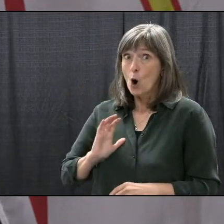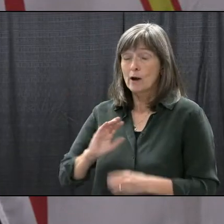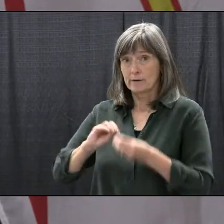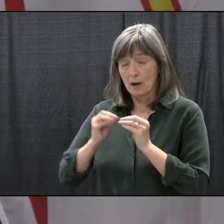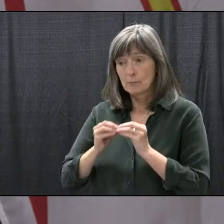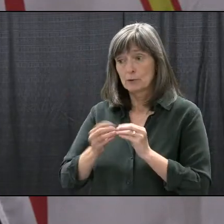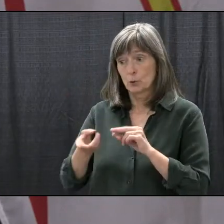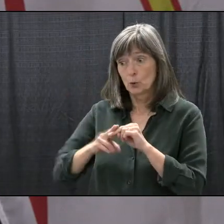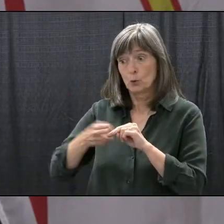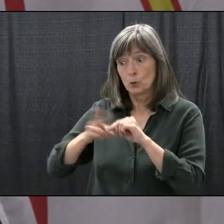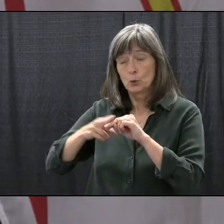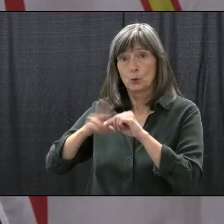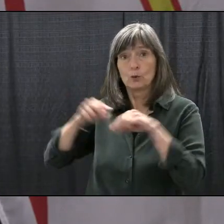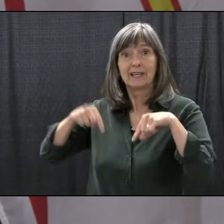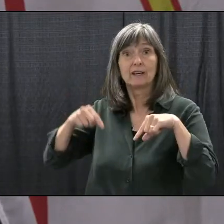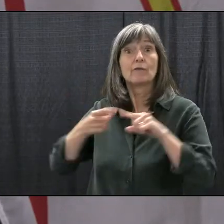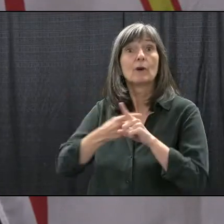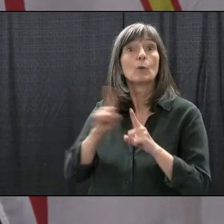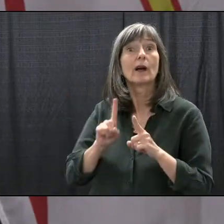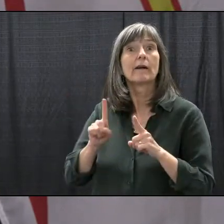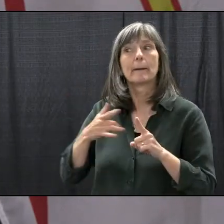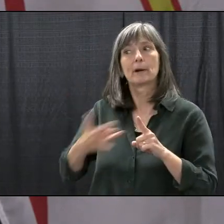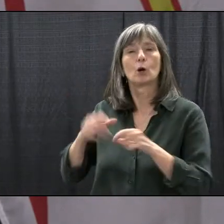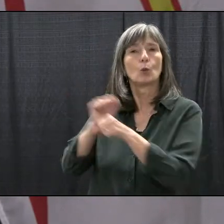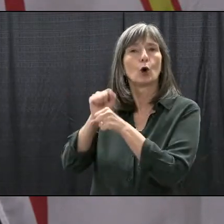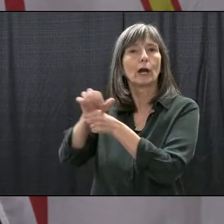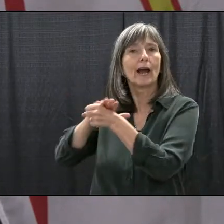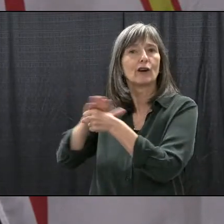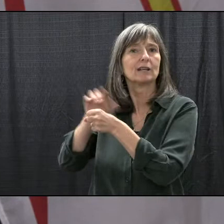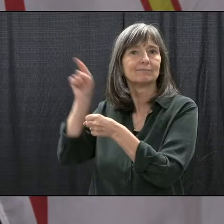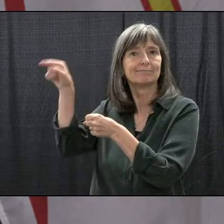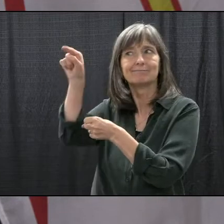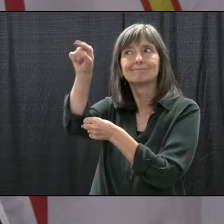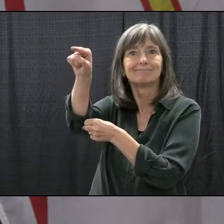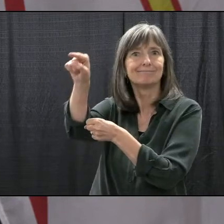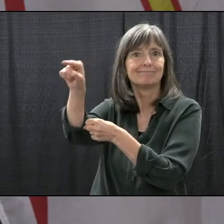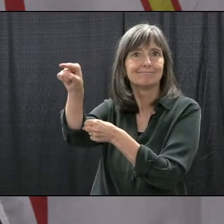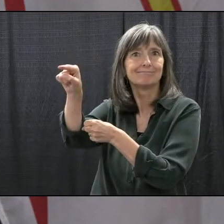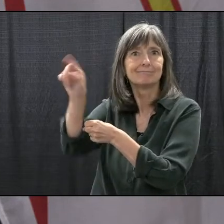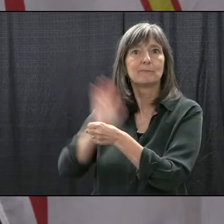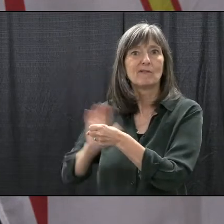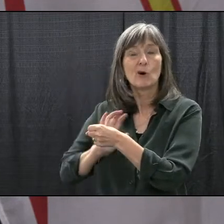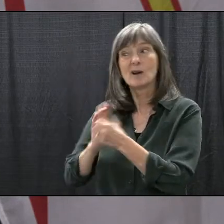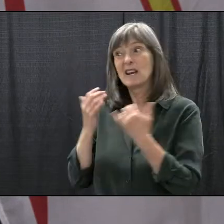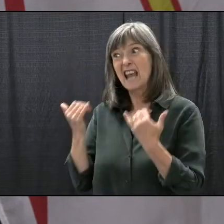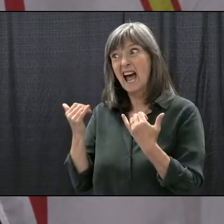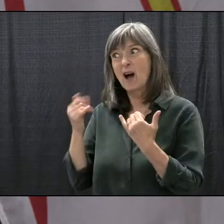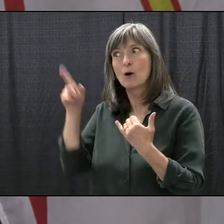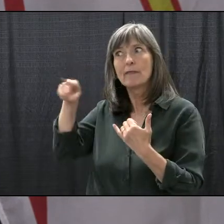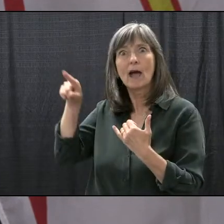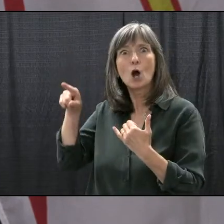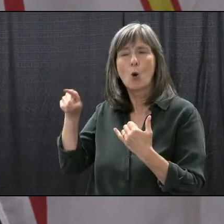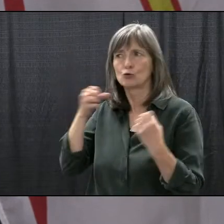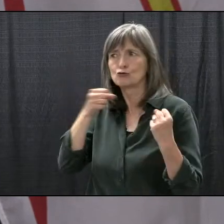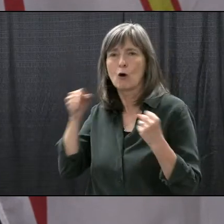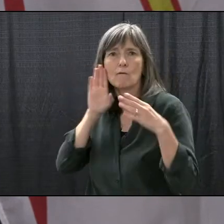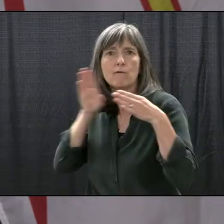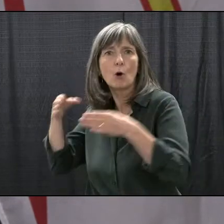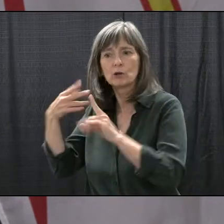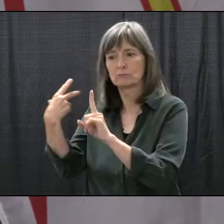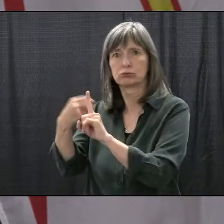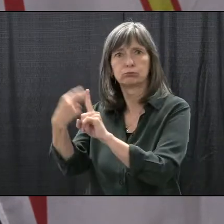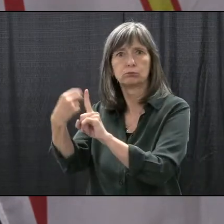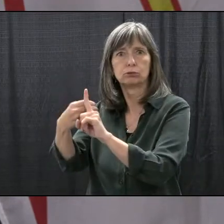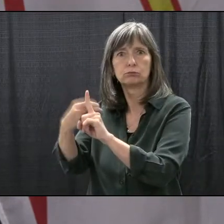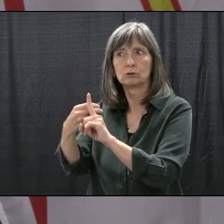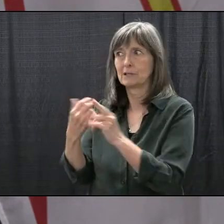seeing them from these outbreak sites. But, you know, many of these sites have actually done a really good job at vaccinating workers right now. They've done a really good job at